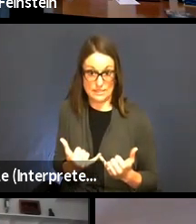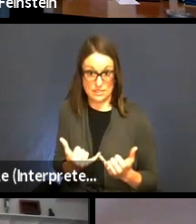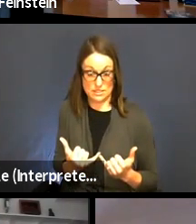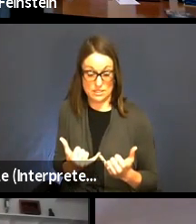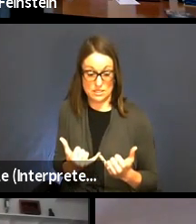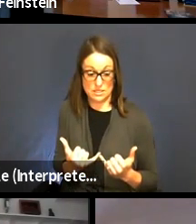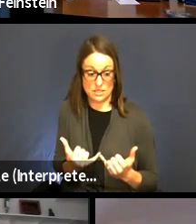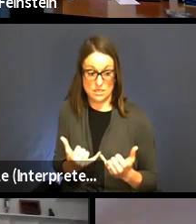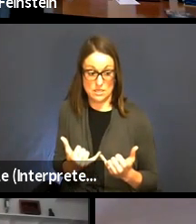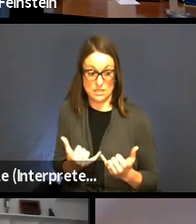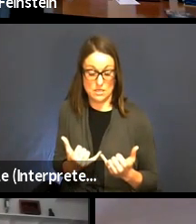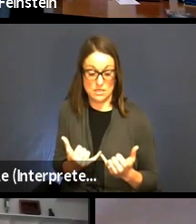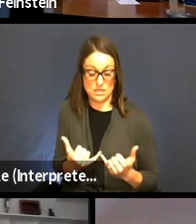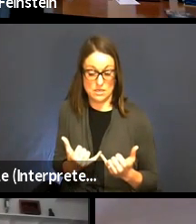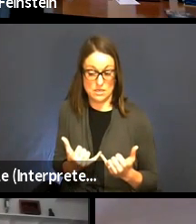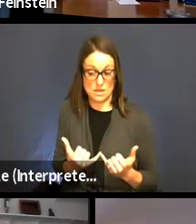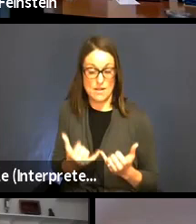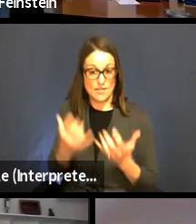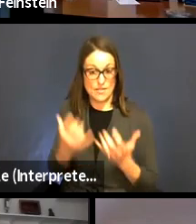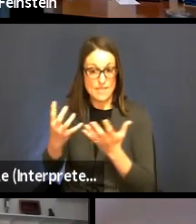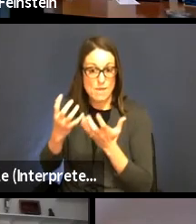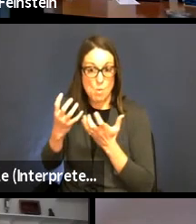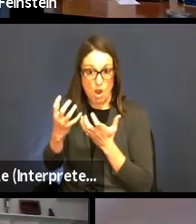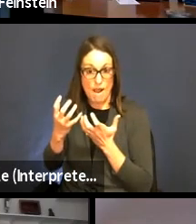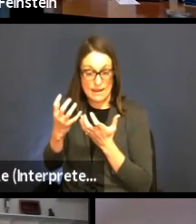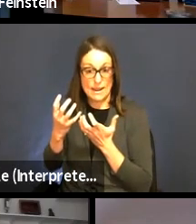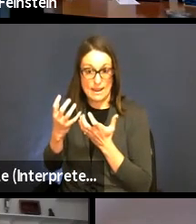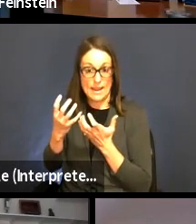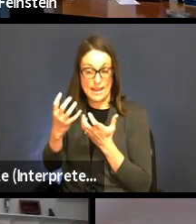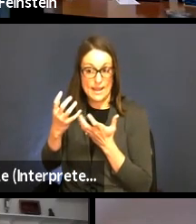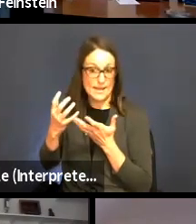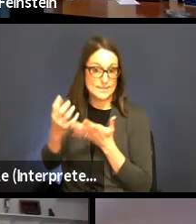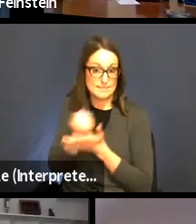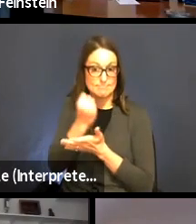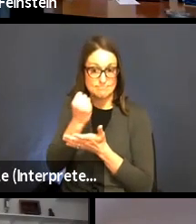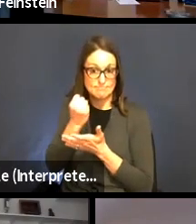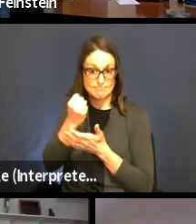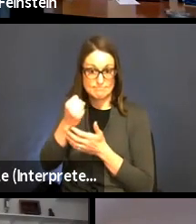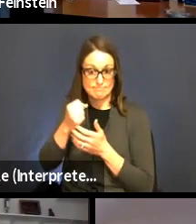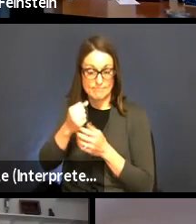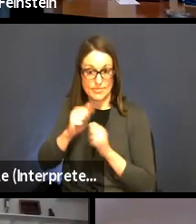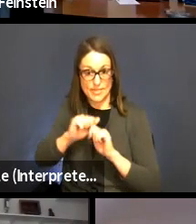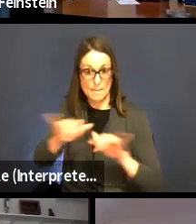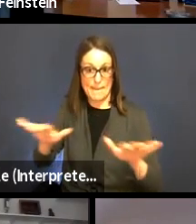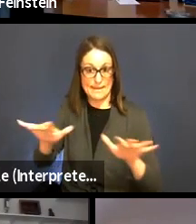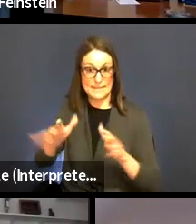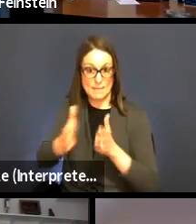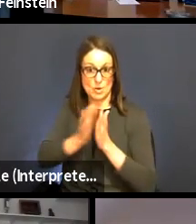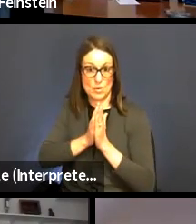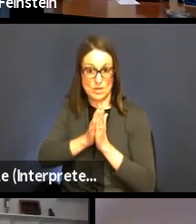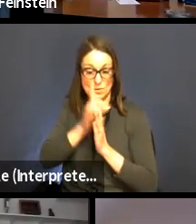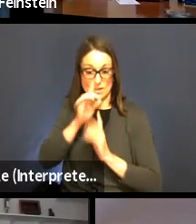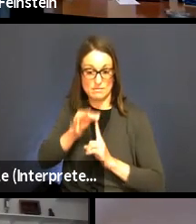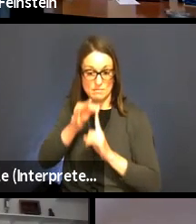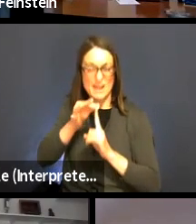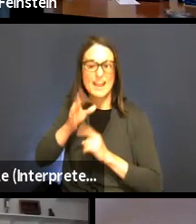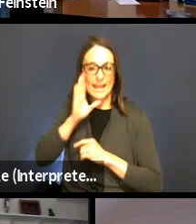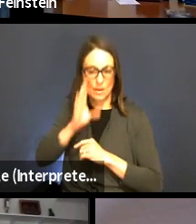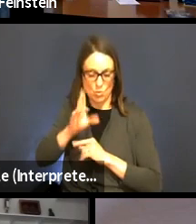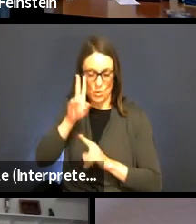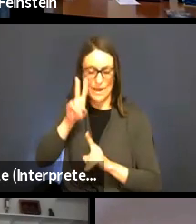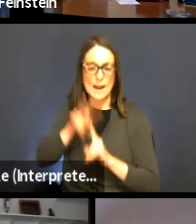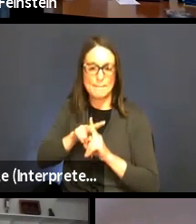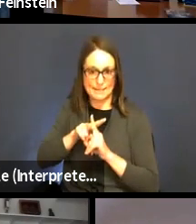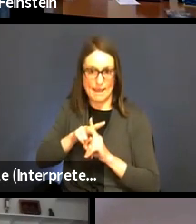of the pandemic request for extension, right, it would apply retrospectively.